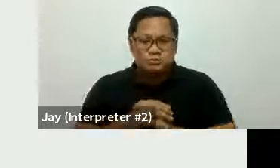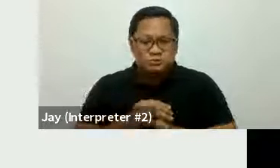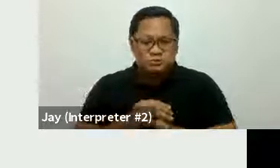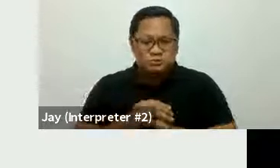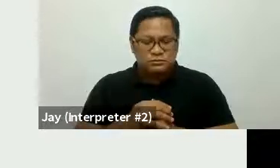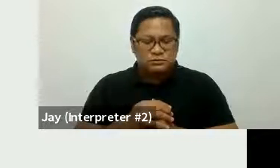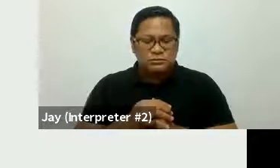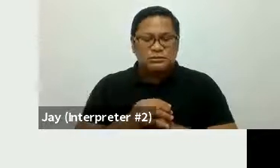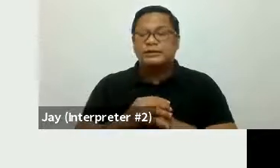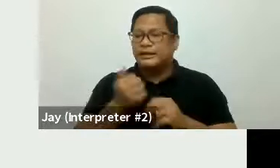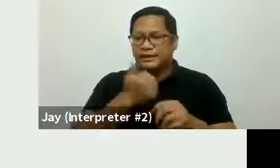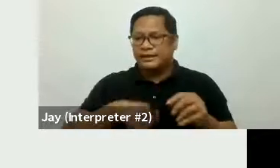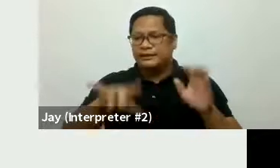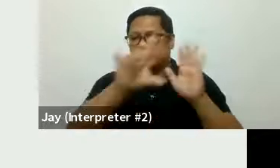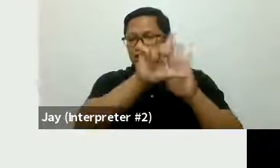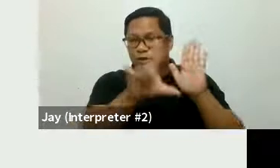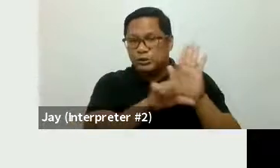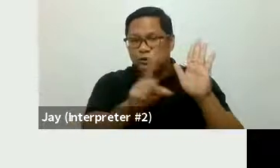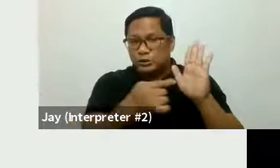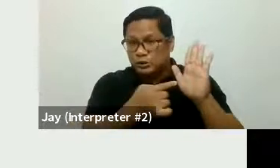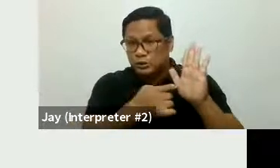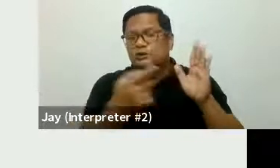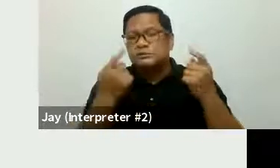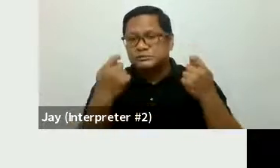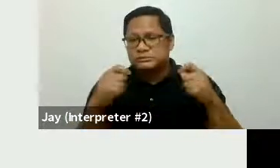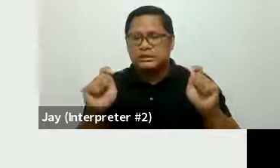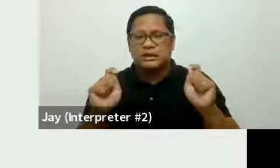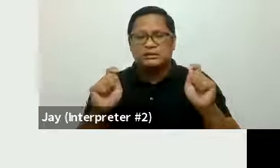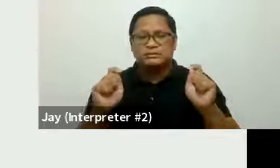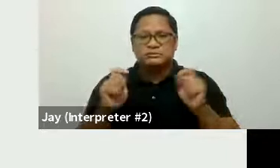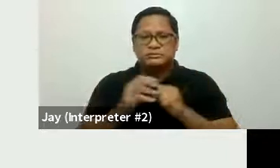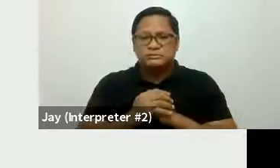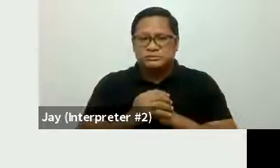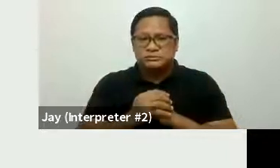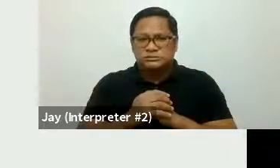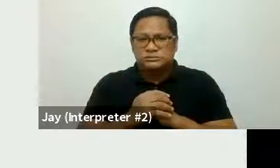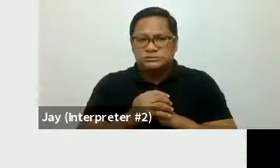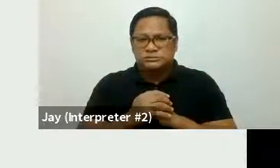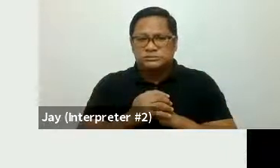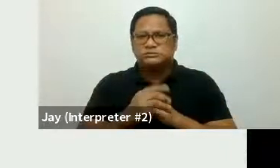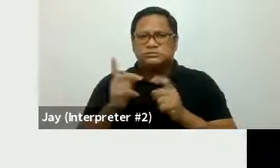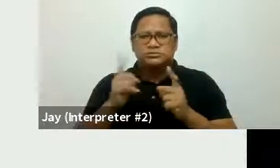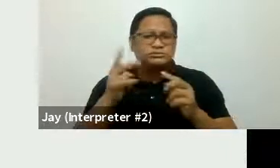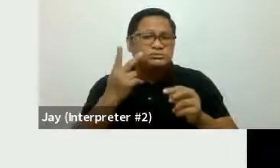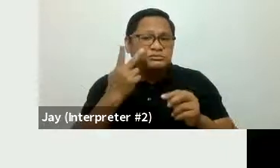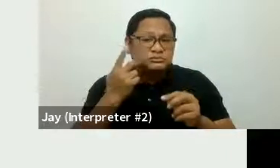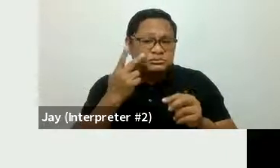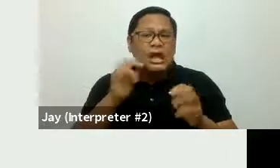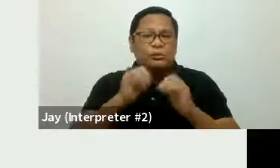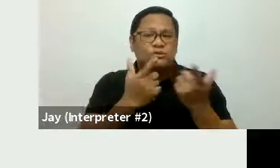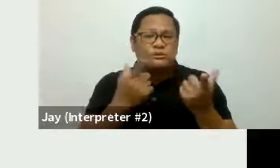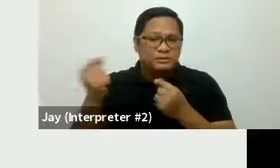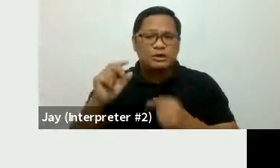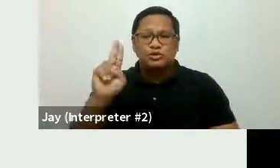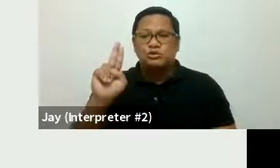many legislations have tried to sort of encapsulate how to implement